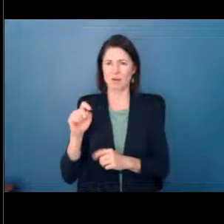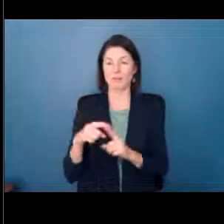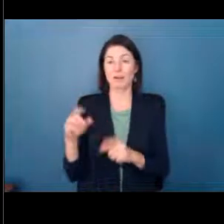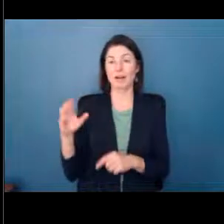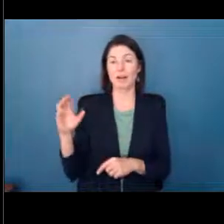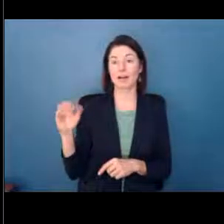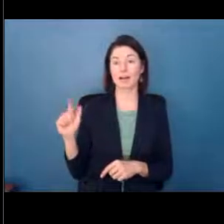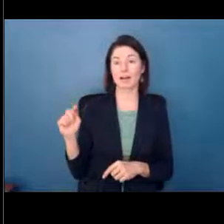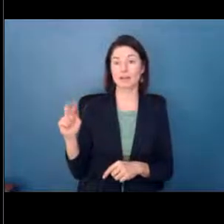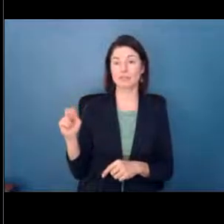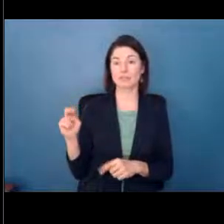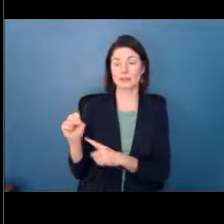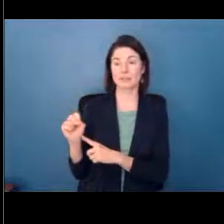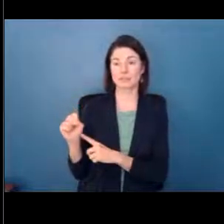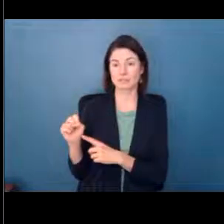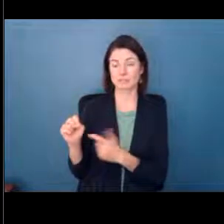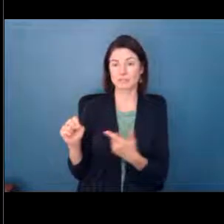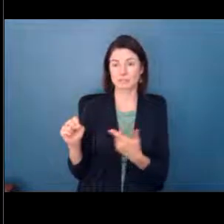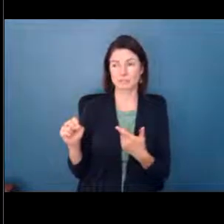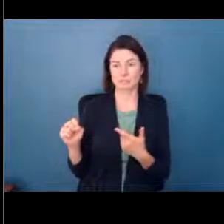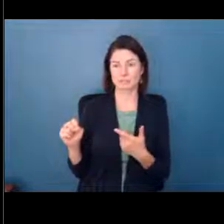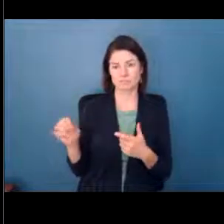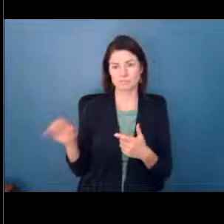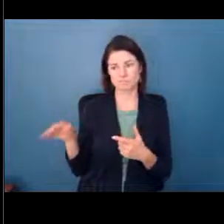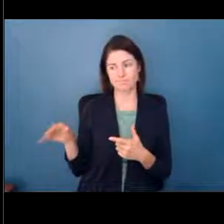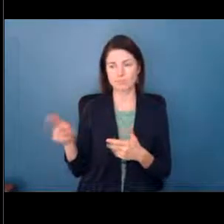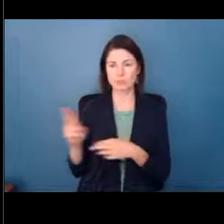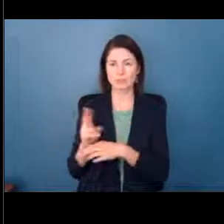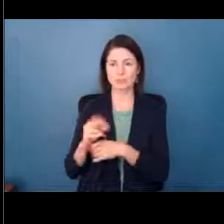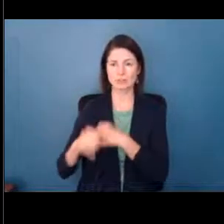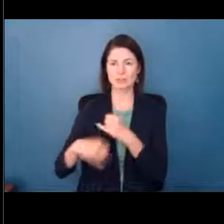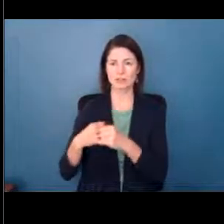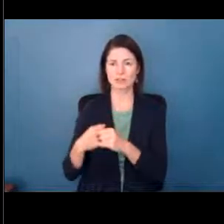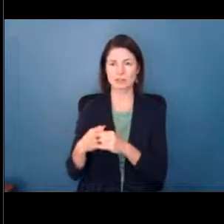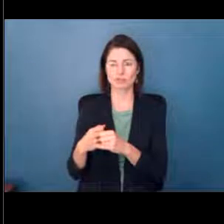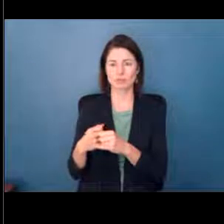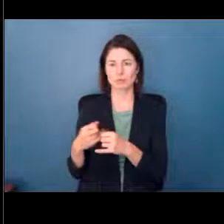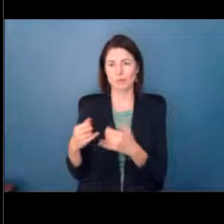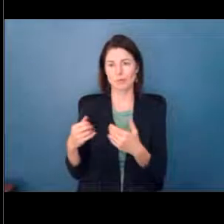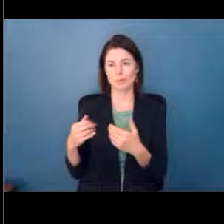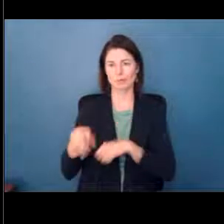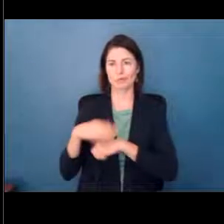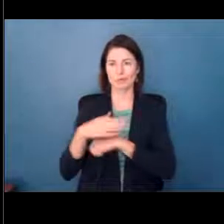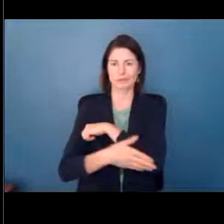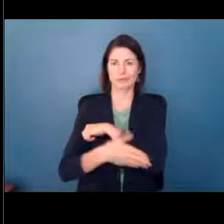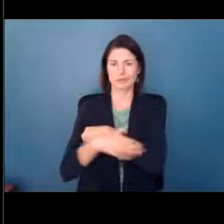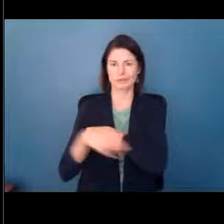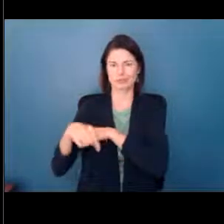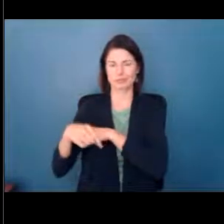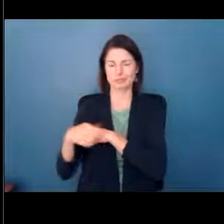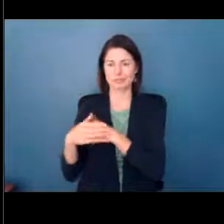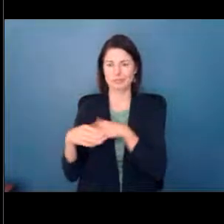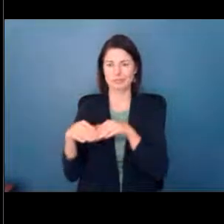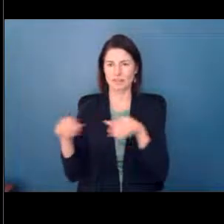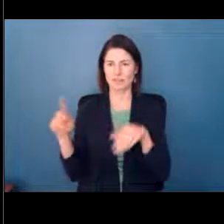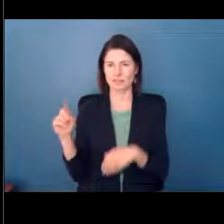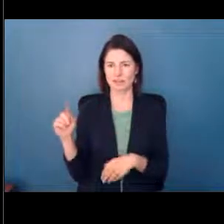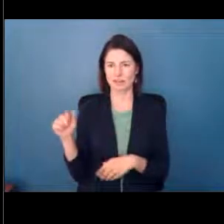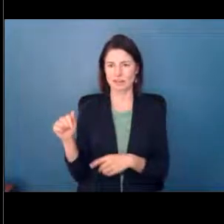being asked to use international data or national level data, which does not really